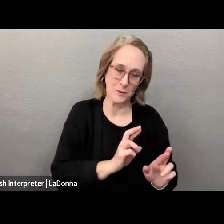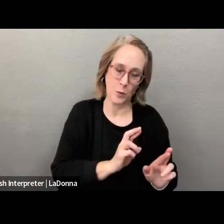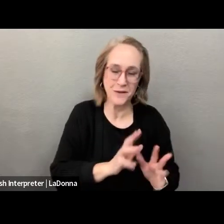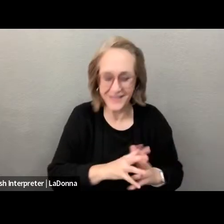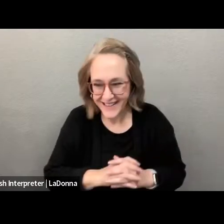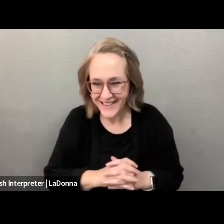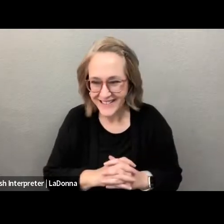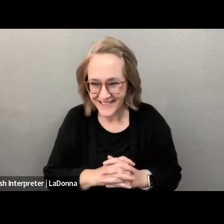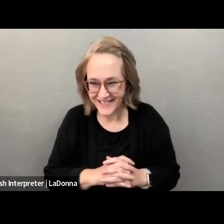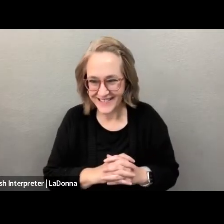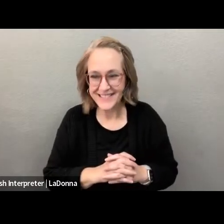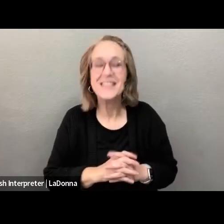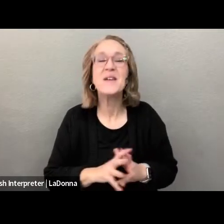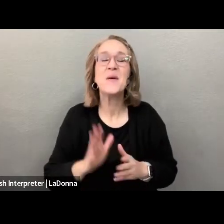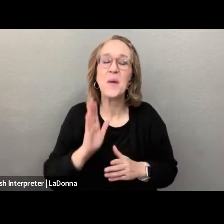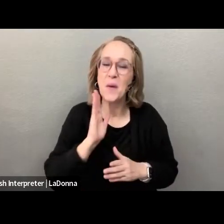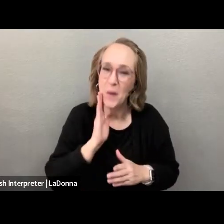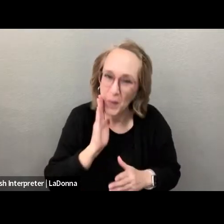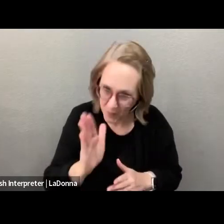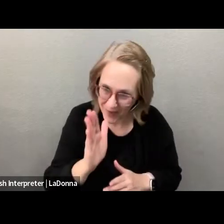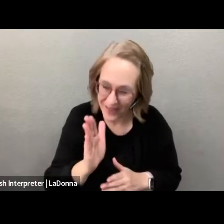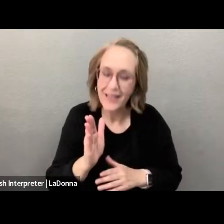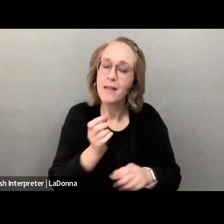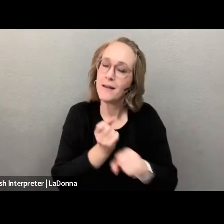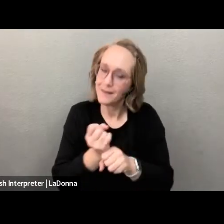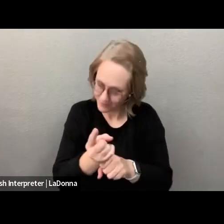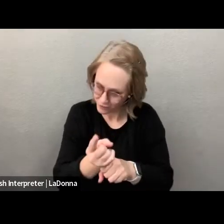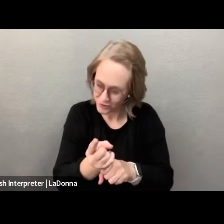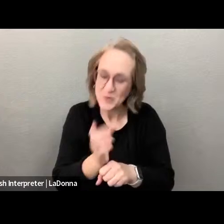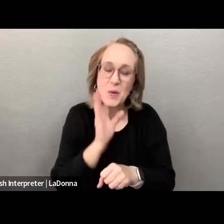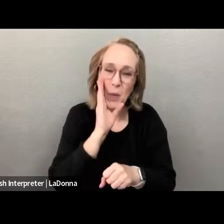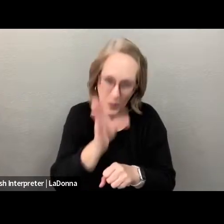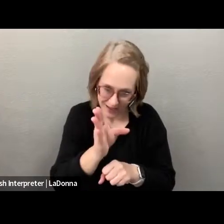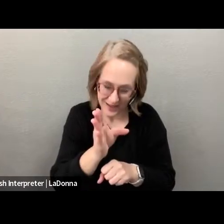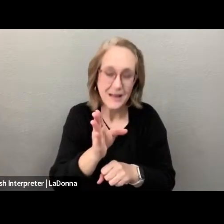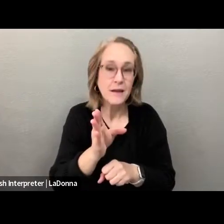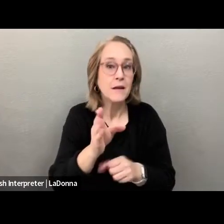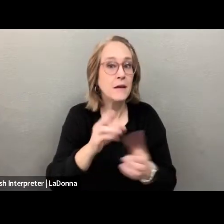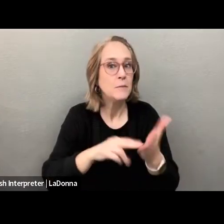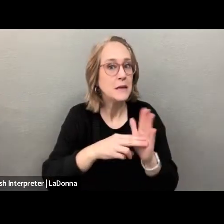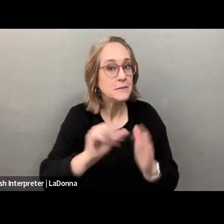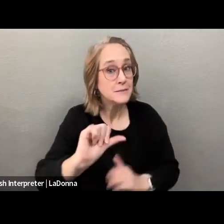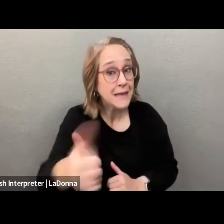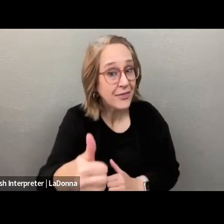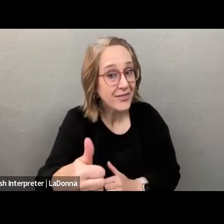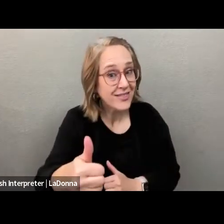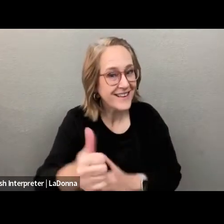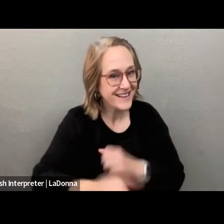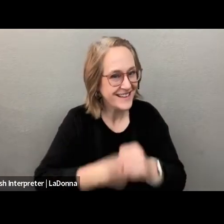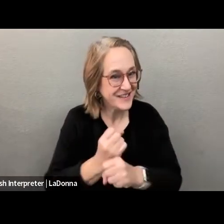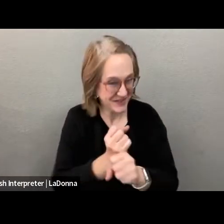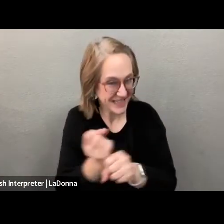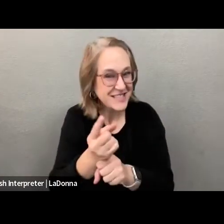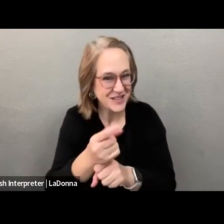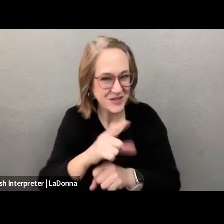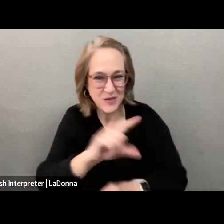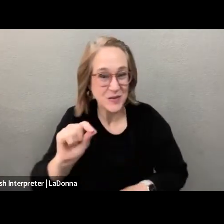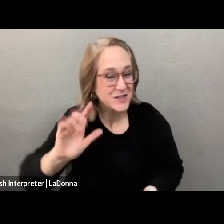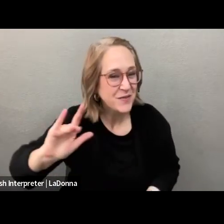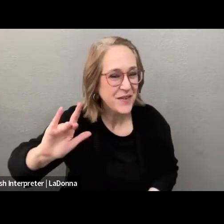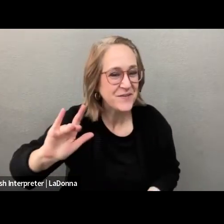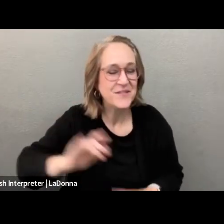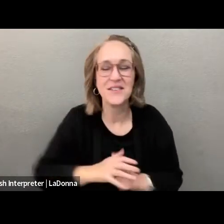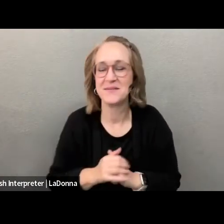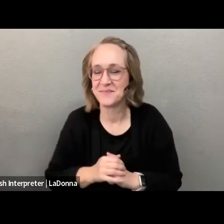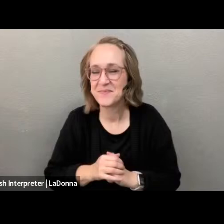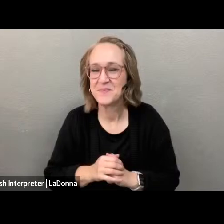We will do this again next year, which will be the 10th year. And we are looking